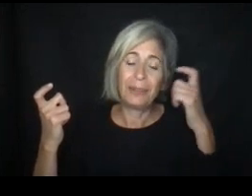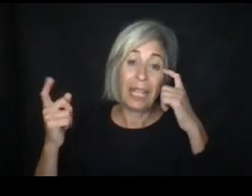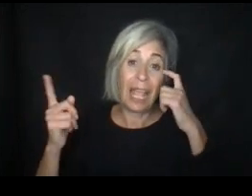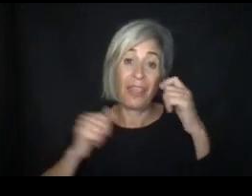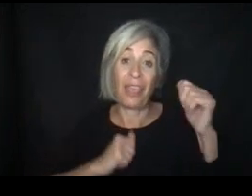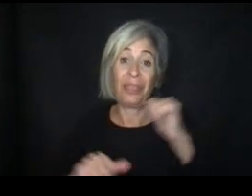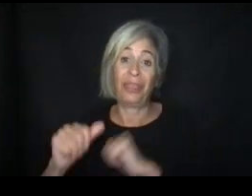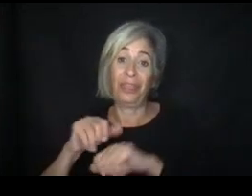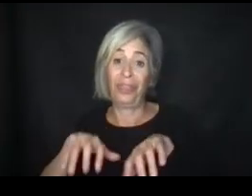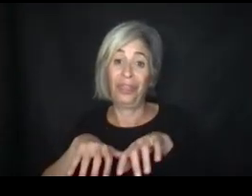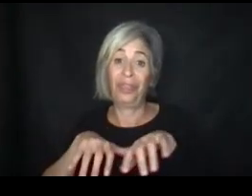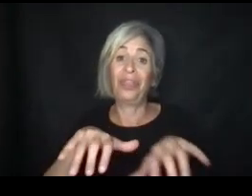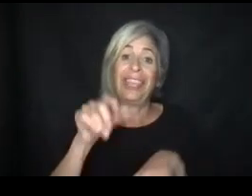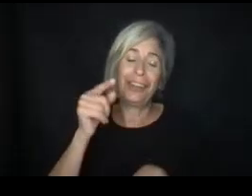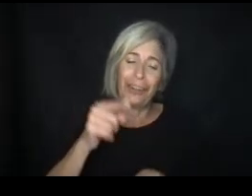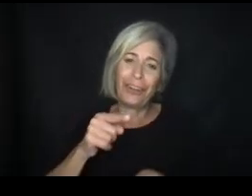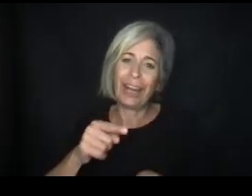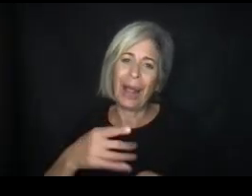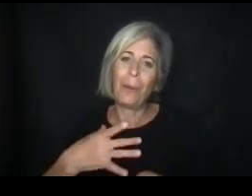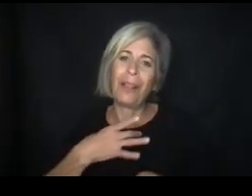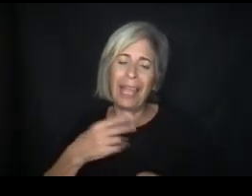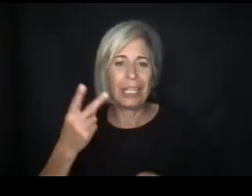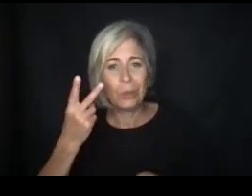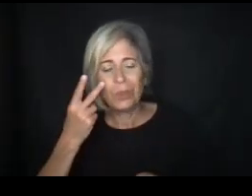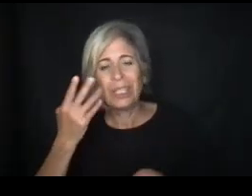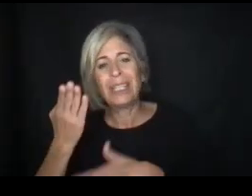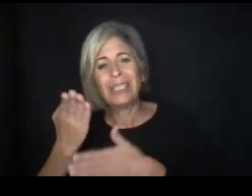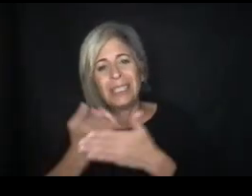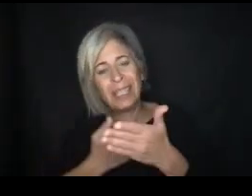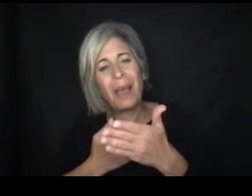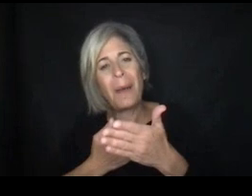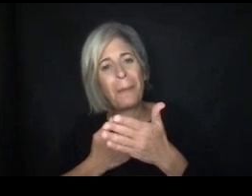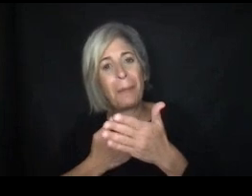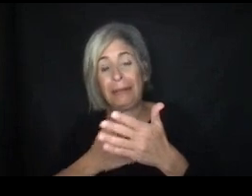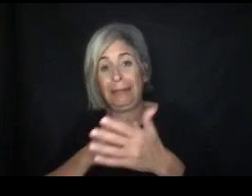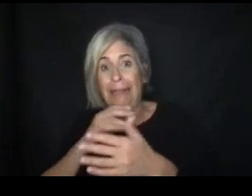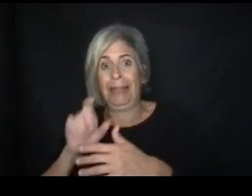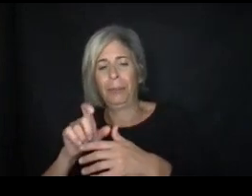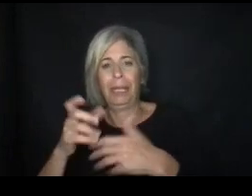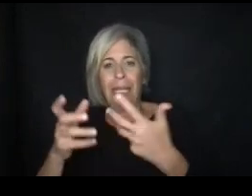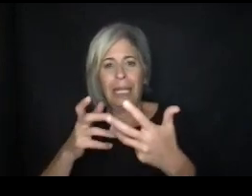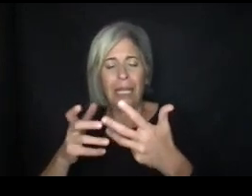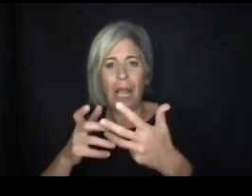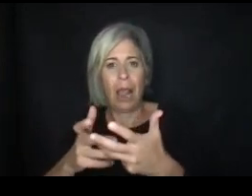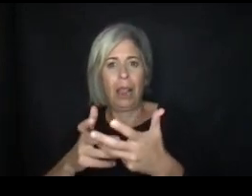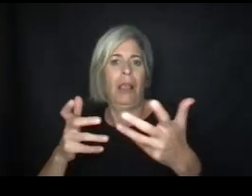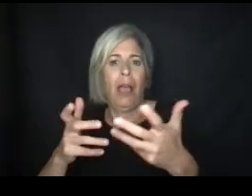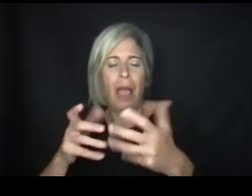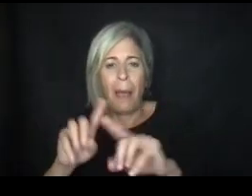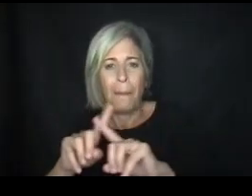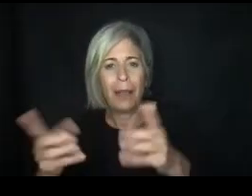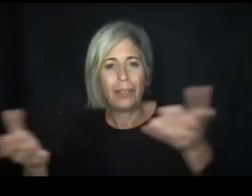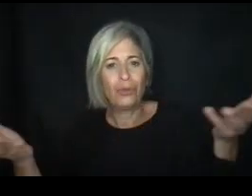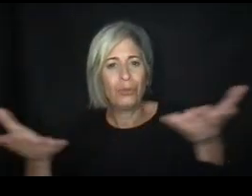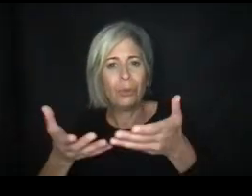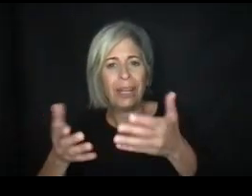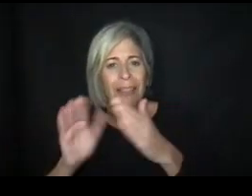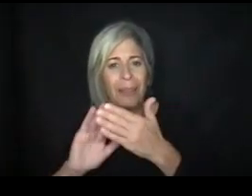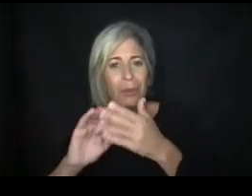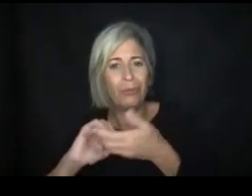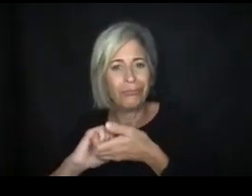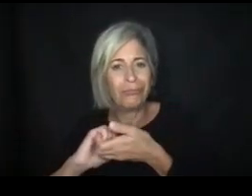amphitheater. So I'd like to see some funds, doesn't have to be a lot, set aside to bring the community together